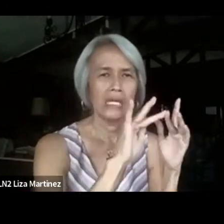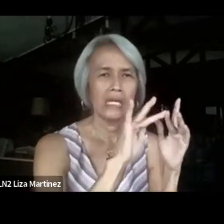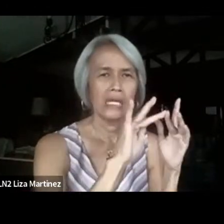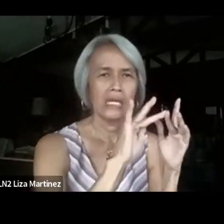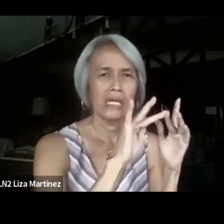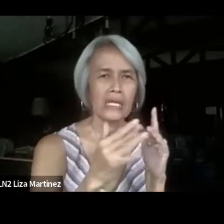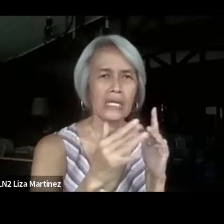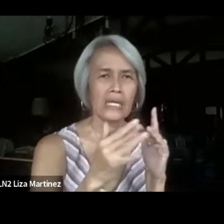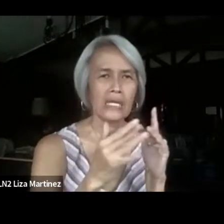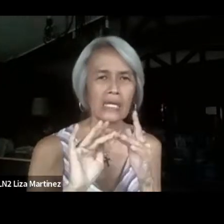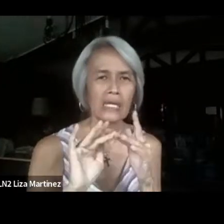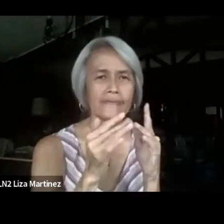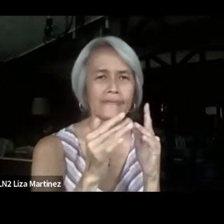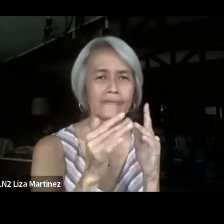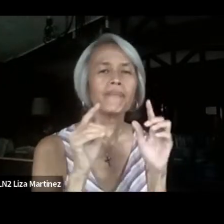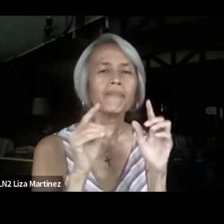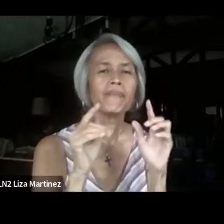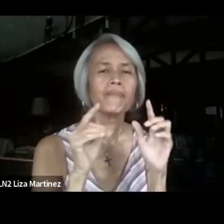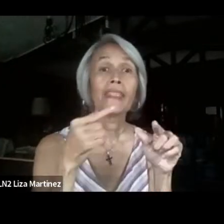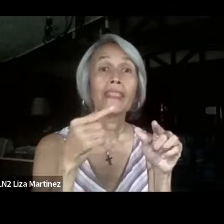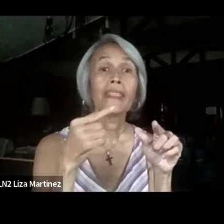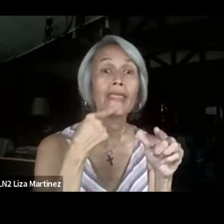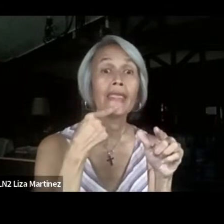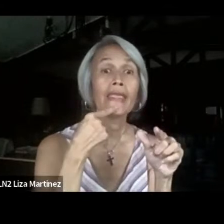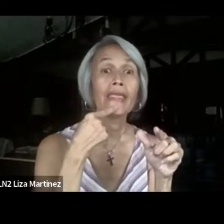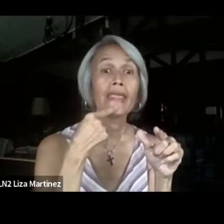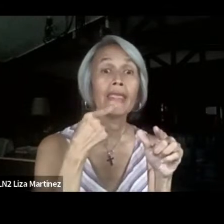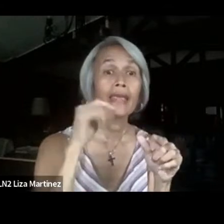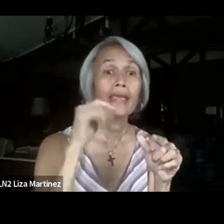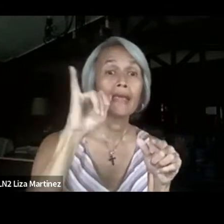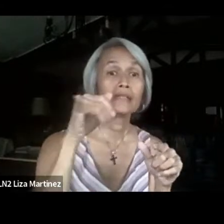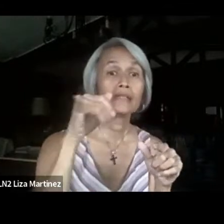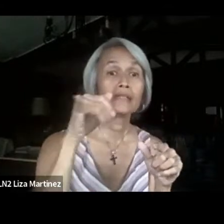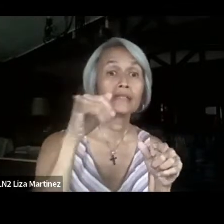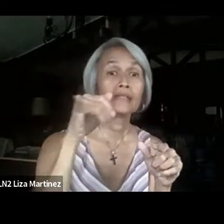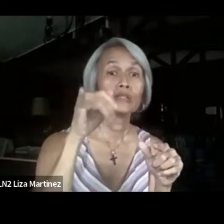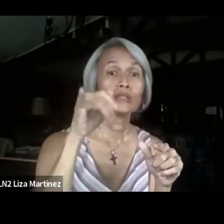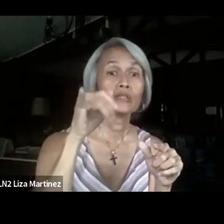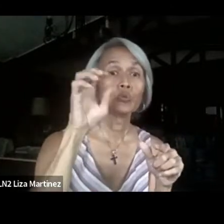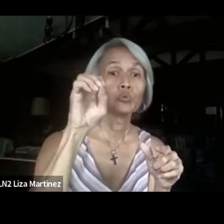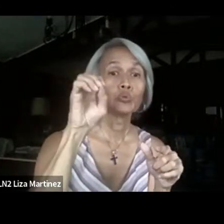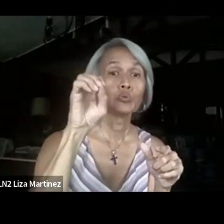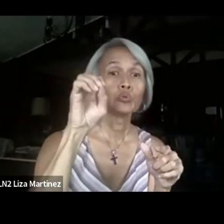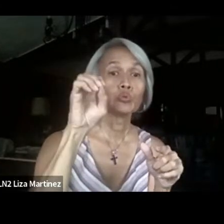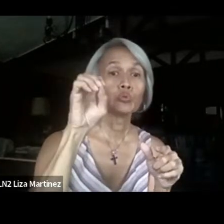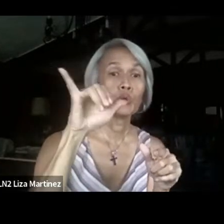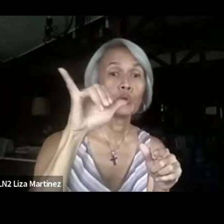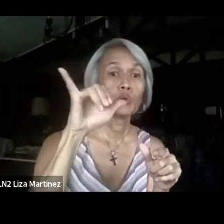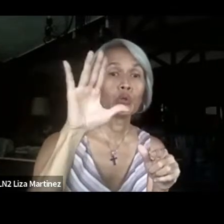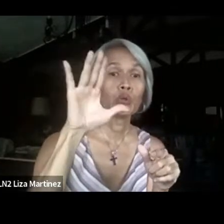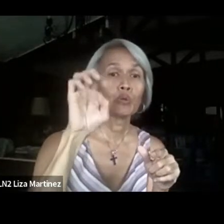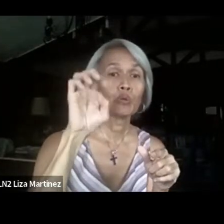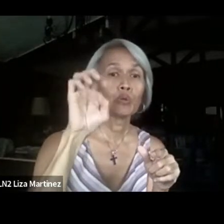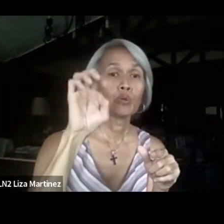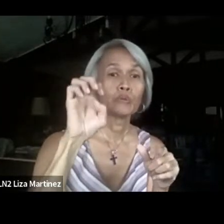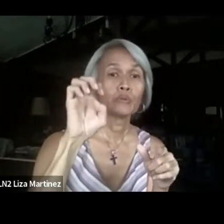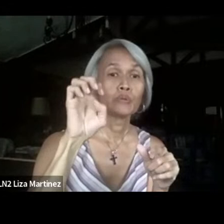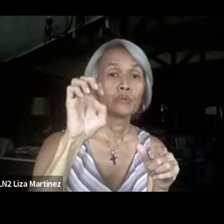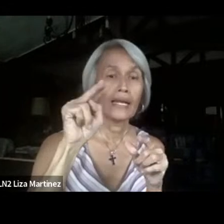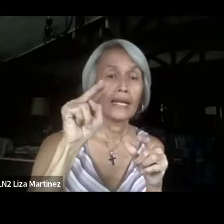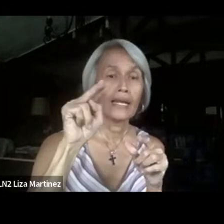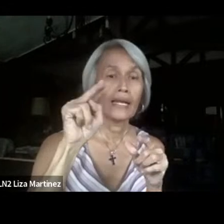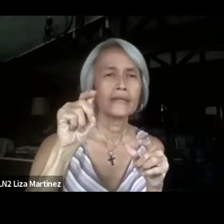was discussed here and agreed on. Thank you. Thank you, Ma'am Joyce.